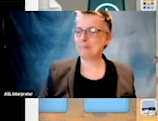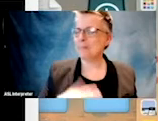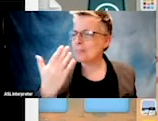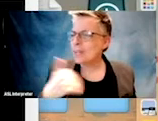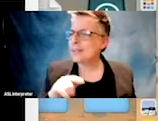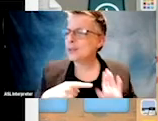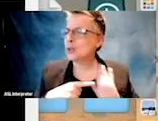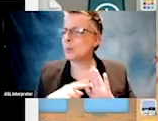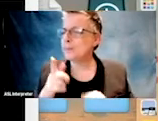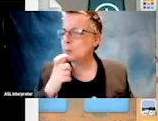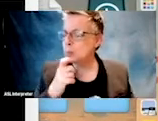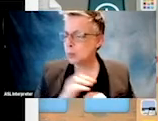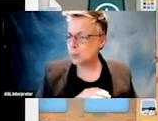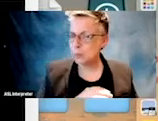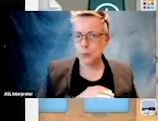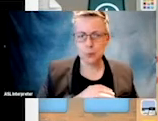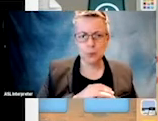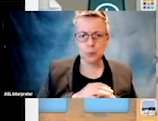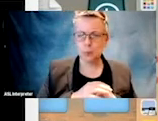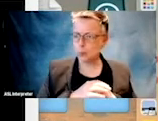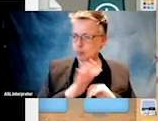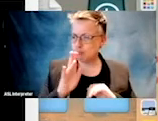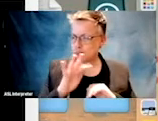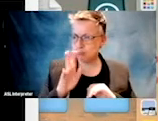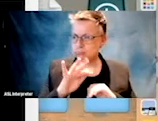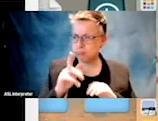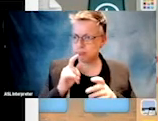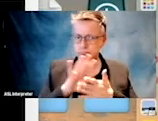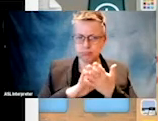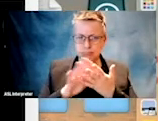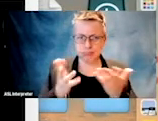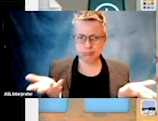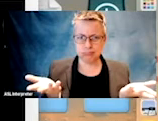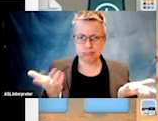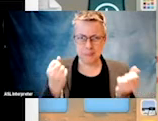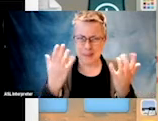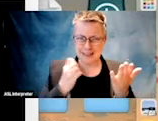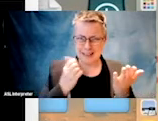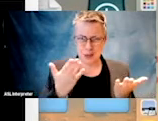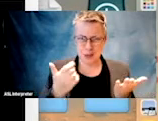here is, yes, this is mysterious. There are a lot that are not here.